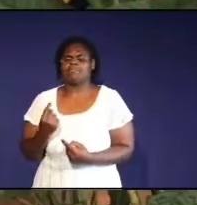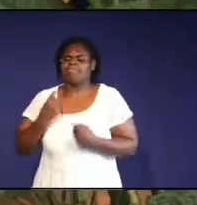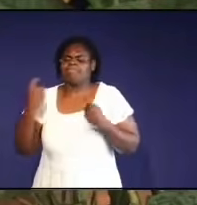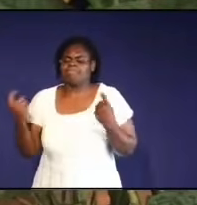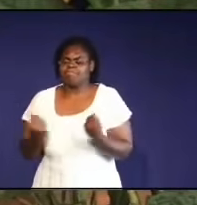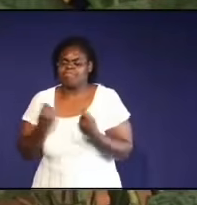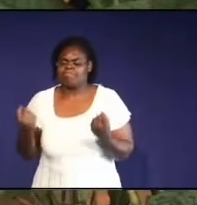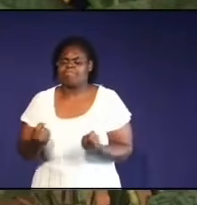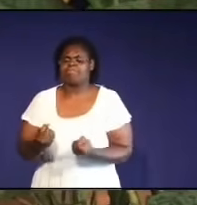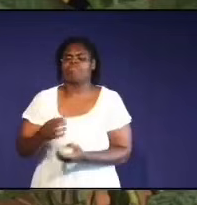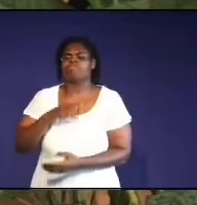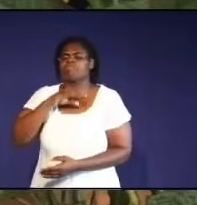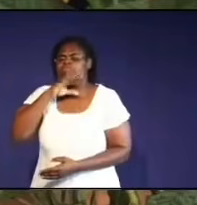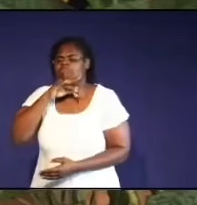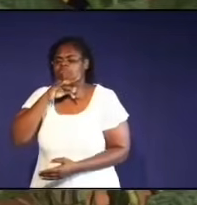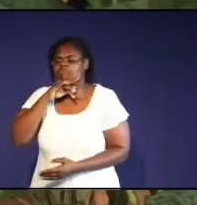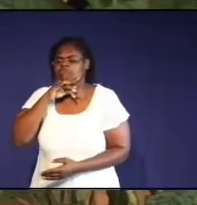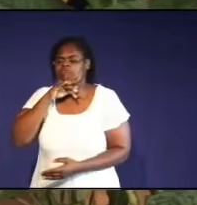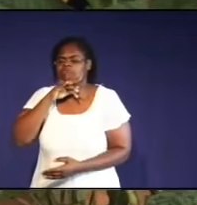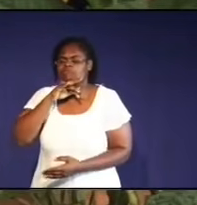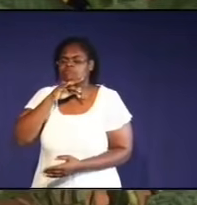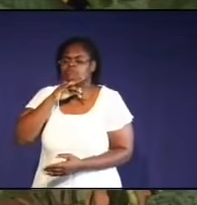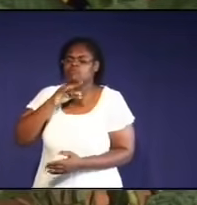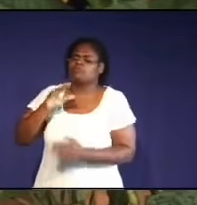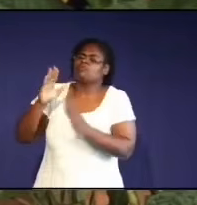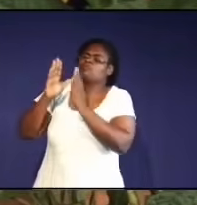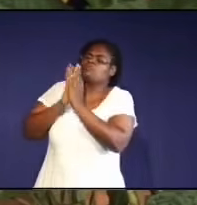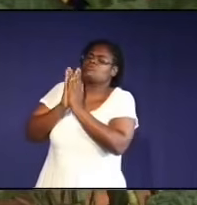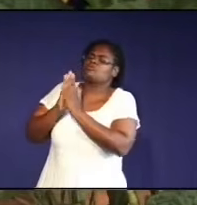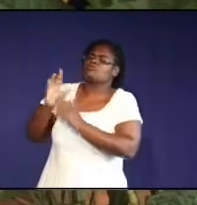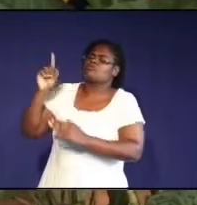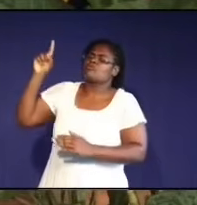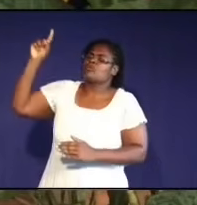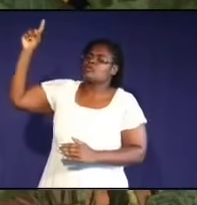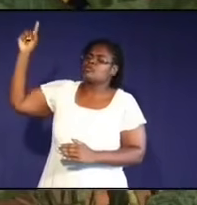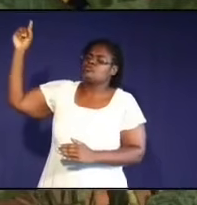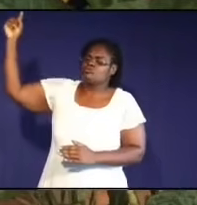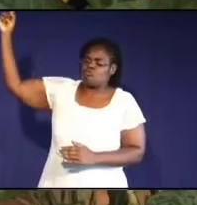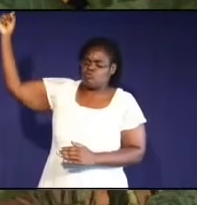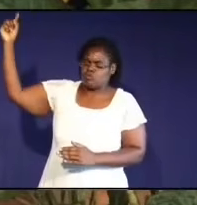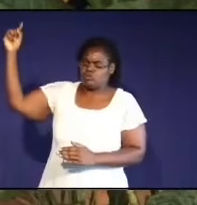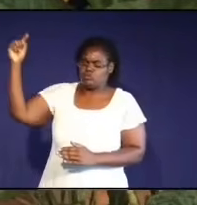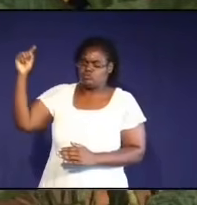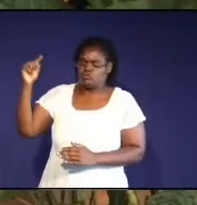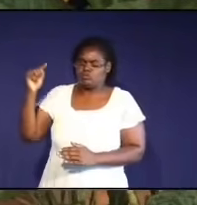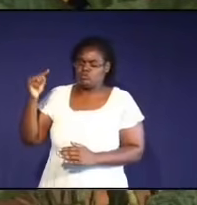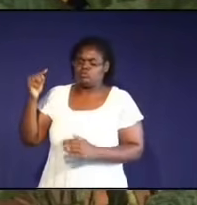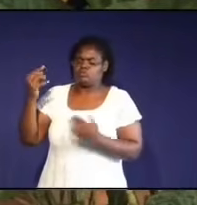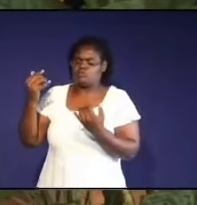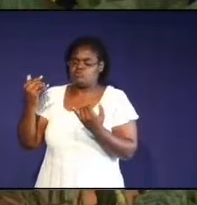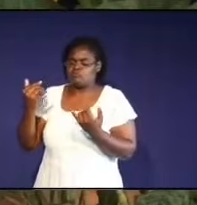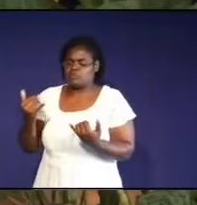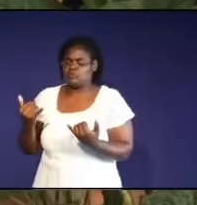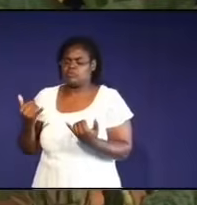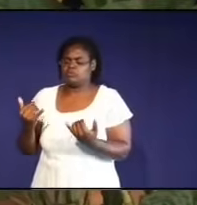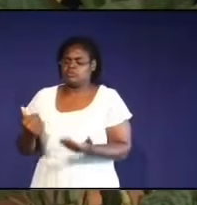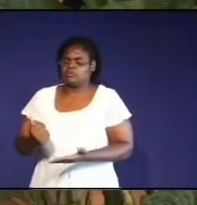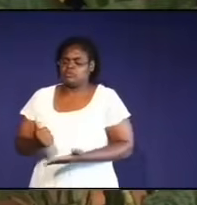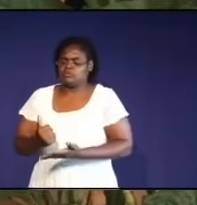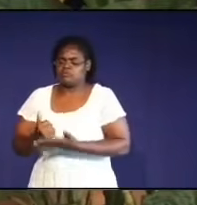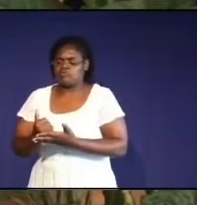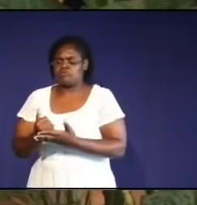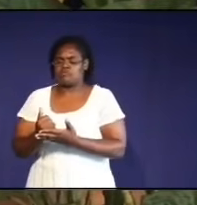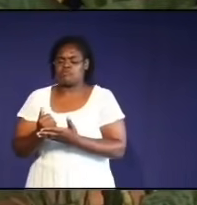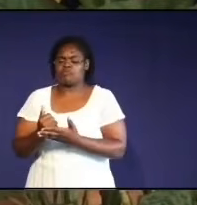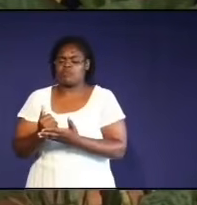Step from between these pages of your holy word. Make